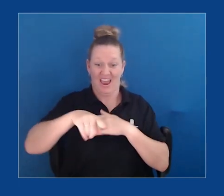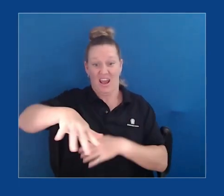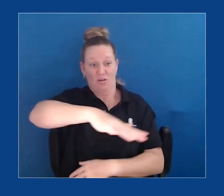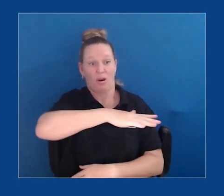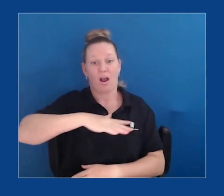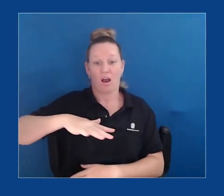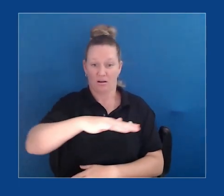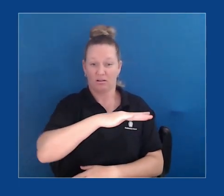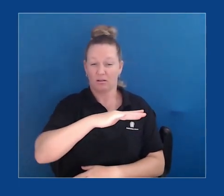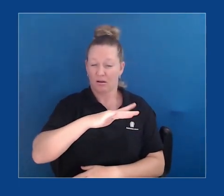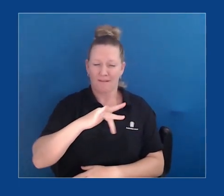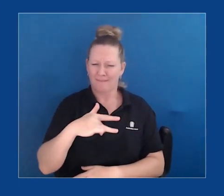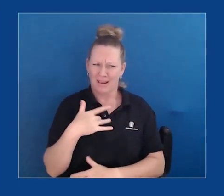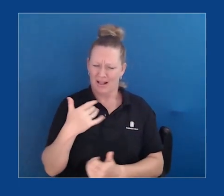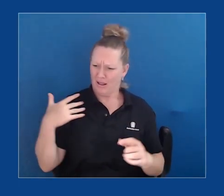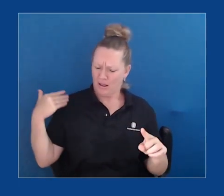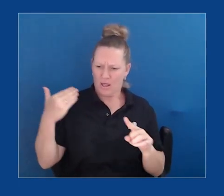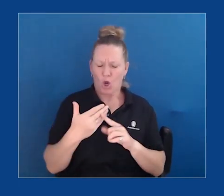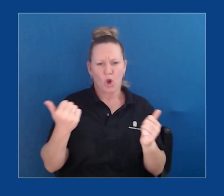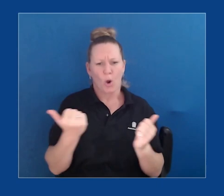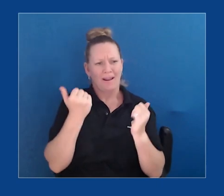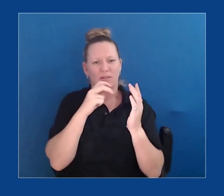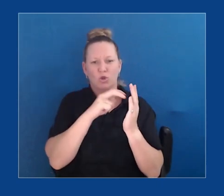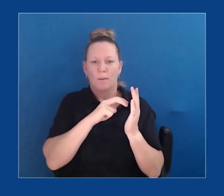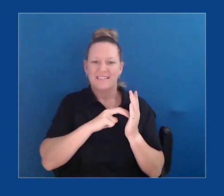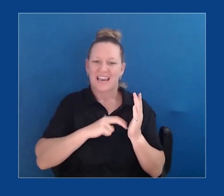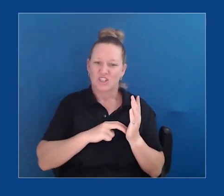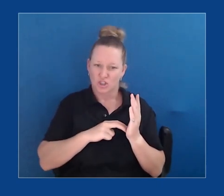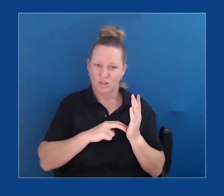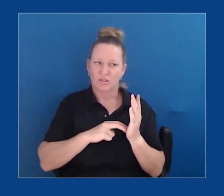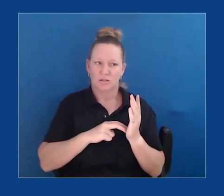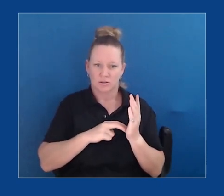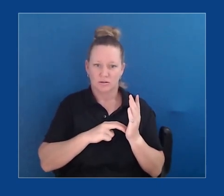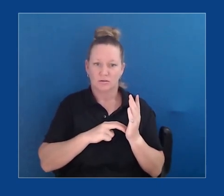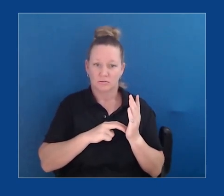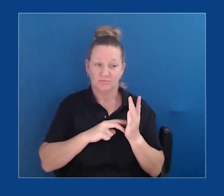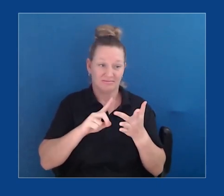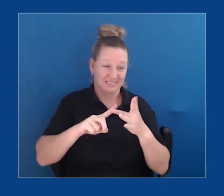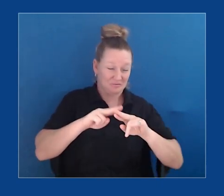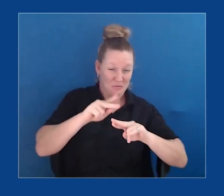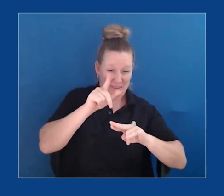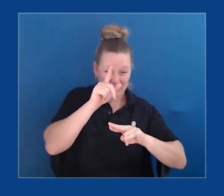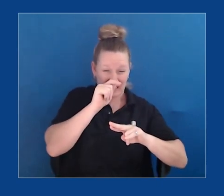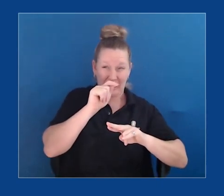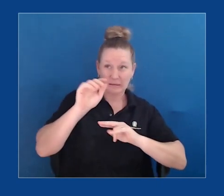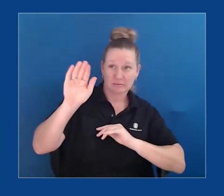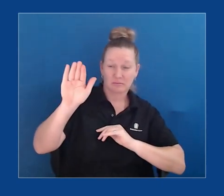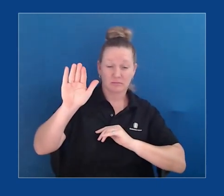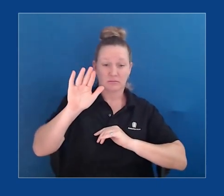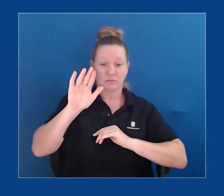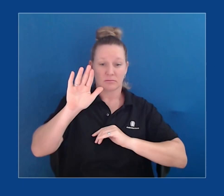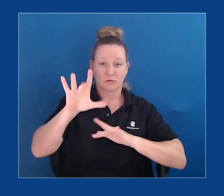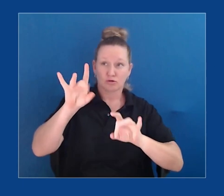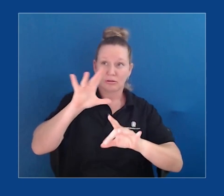enough. And if we can encourage the Australian government to provide